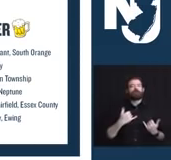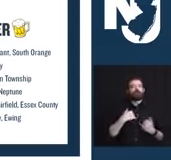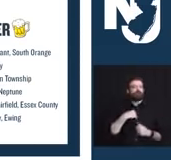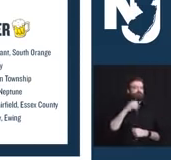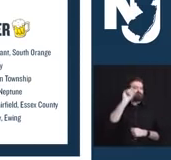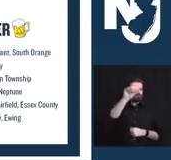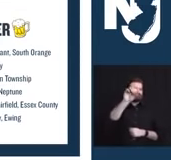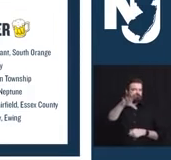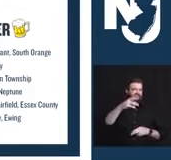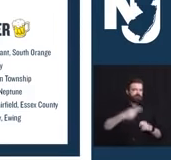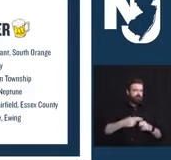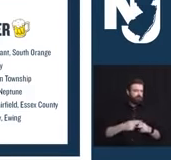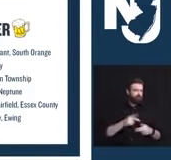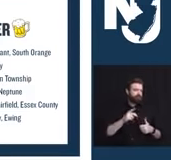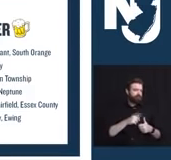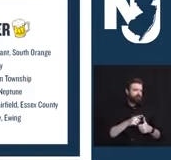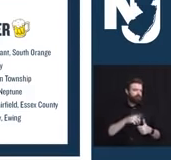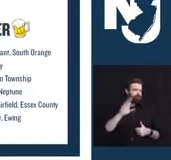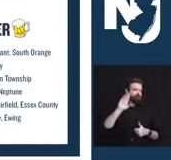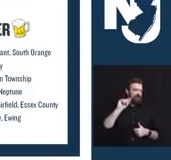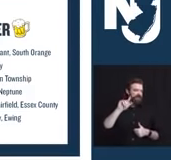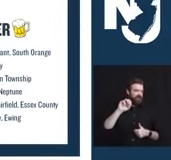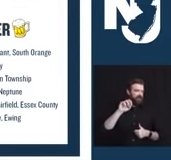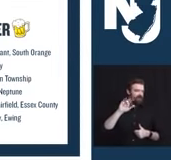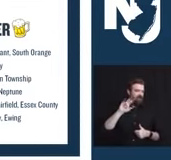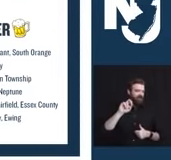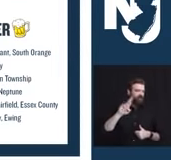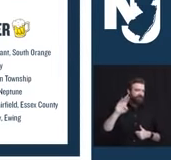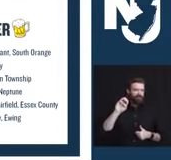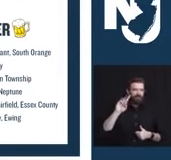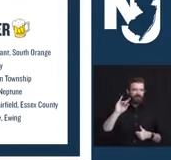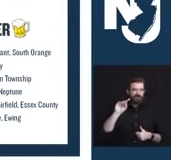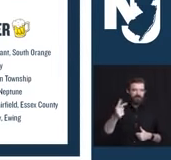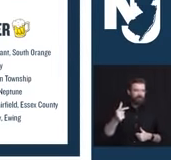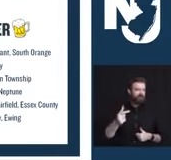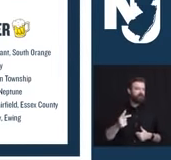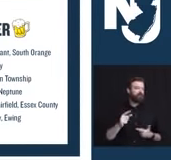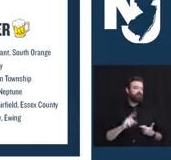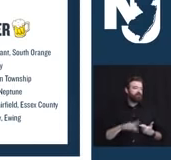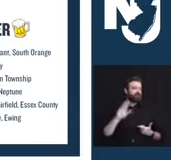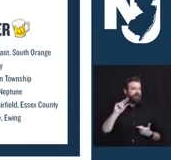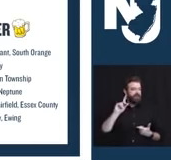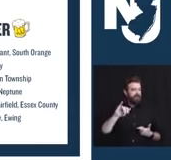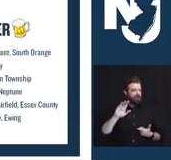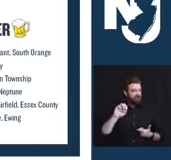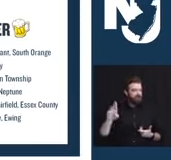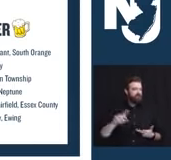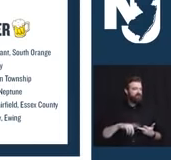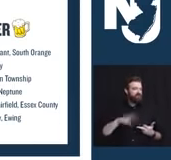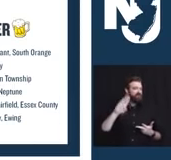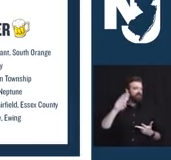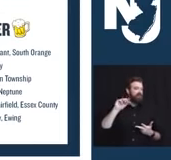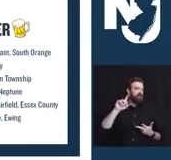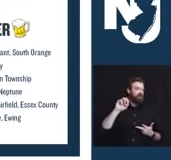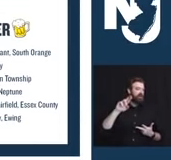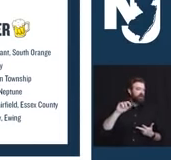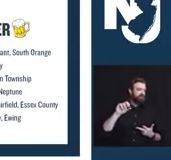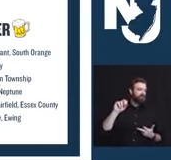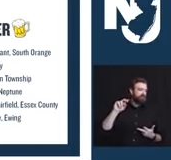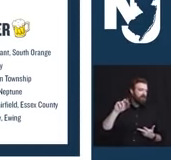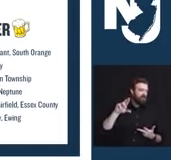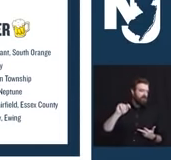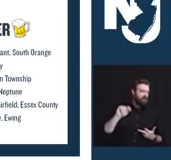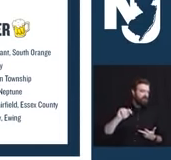Battle River Brewing in Toms River, Bradley Beer Project in Bradley Beach, Bolero Snort Brewing Company in